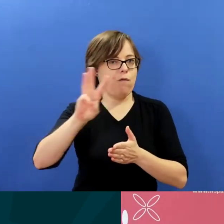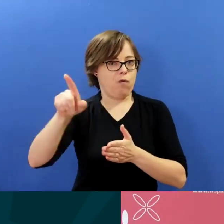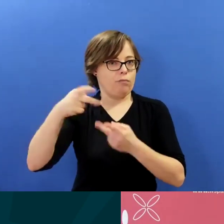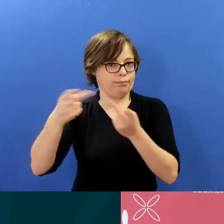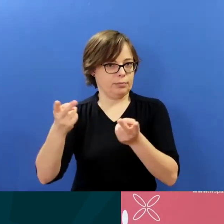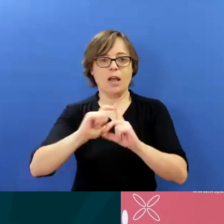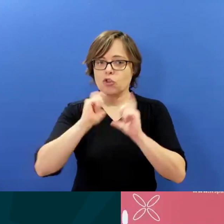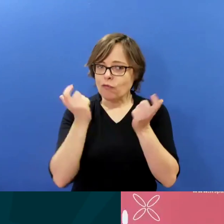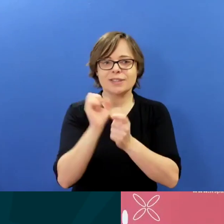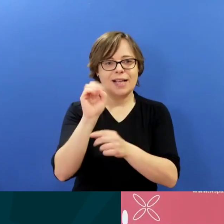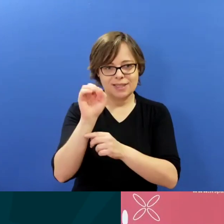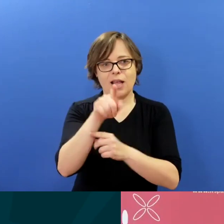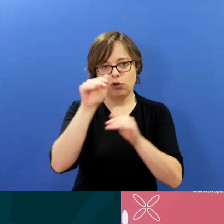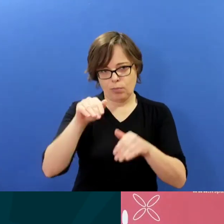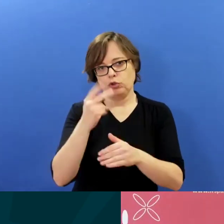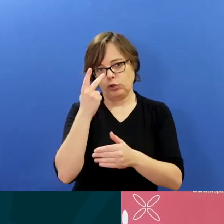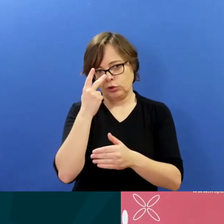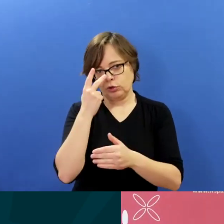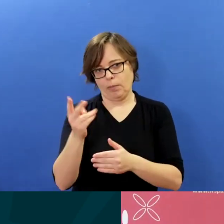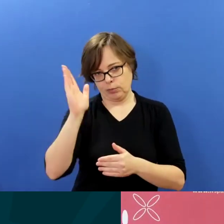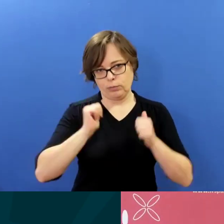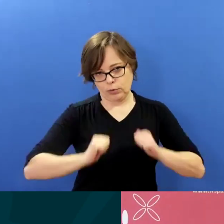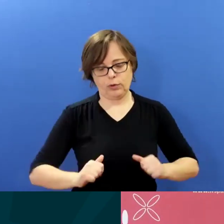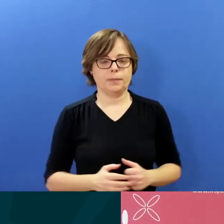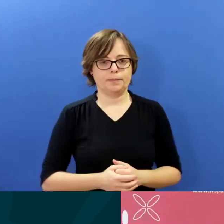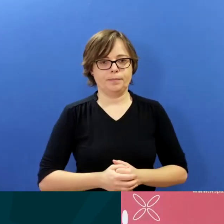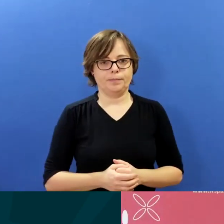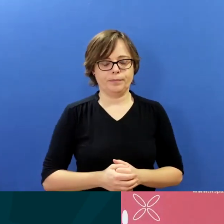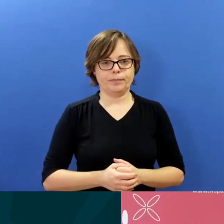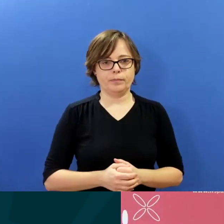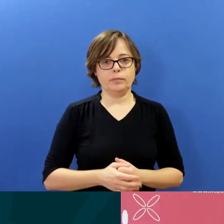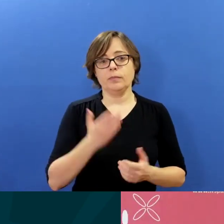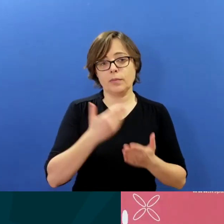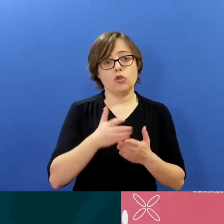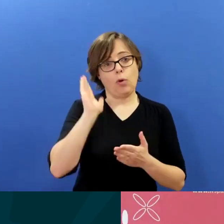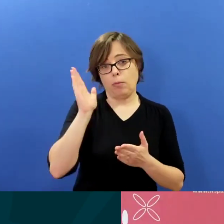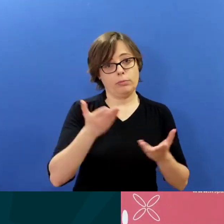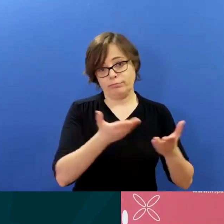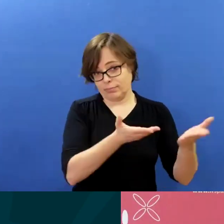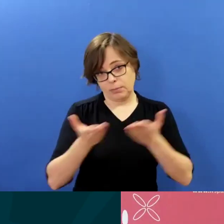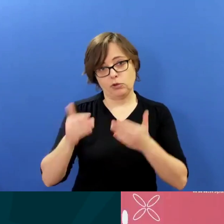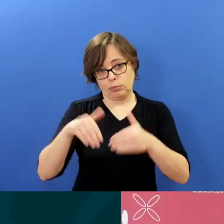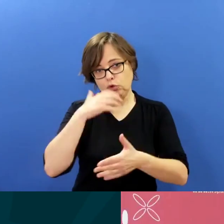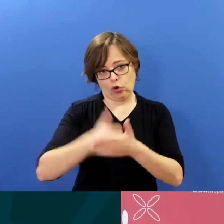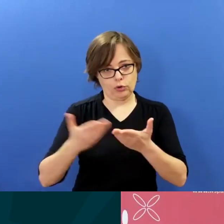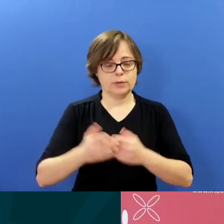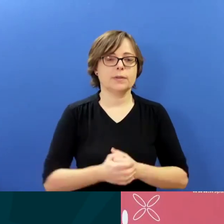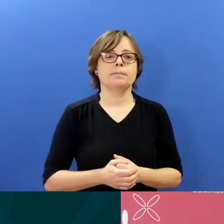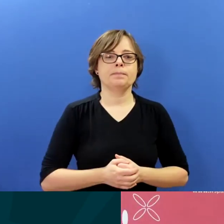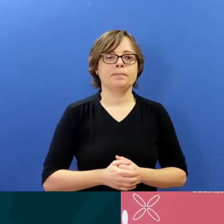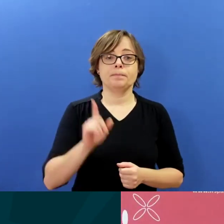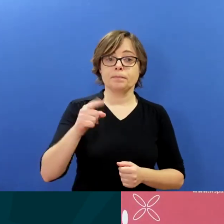website of the Association of Polish Cities. So even if somebody has missed some of the content, don't worry. You will be